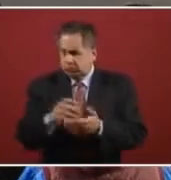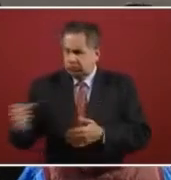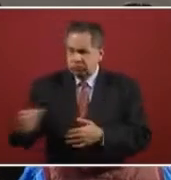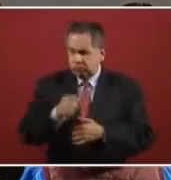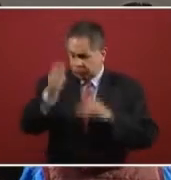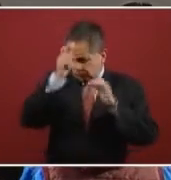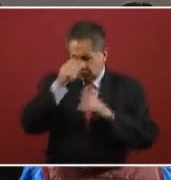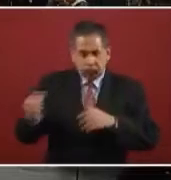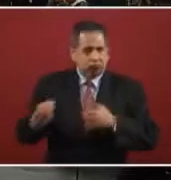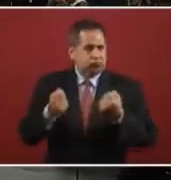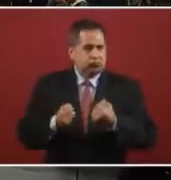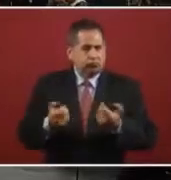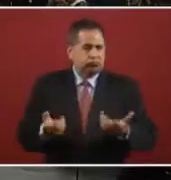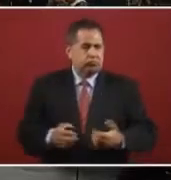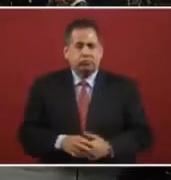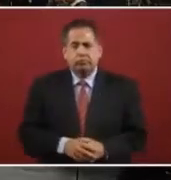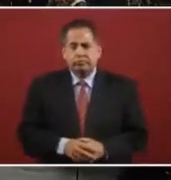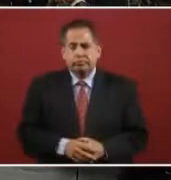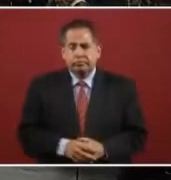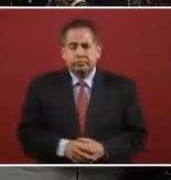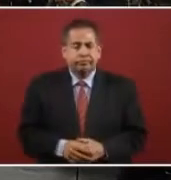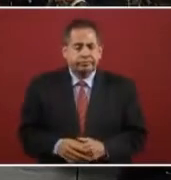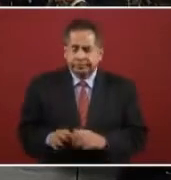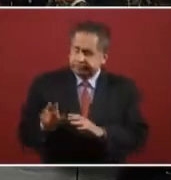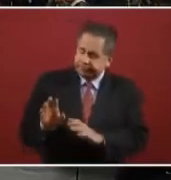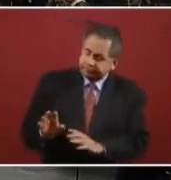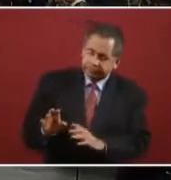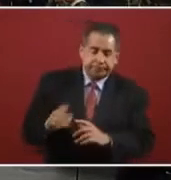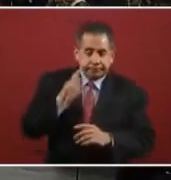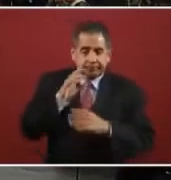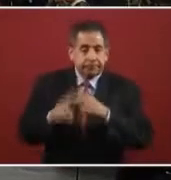and they continue doing that